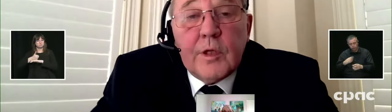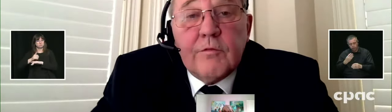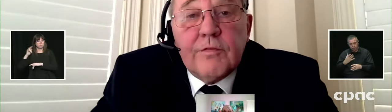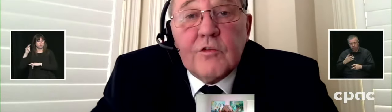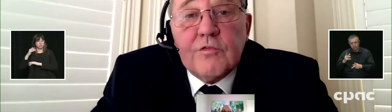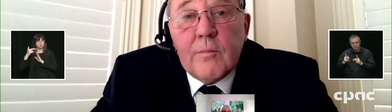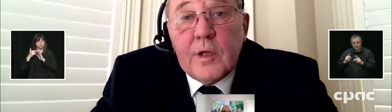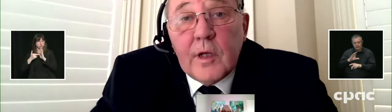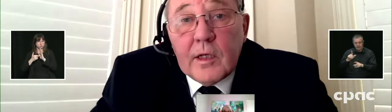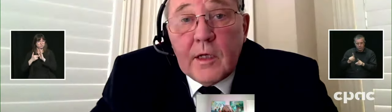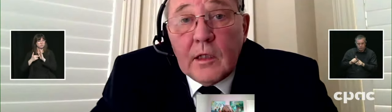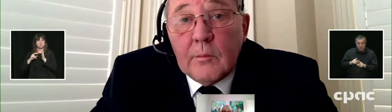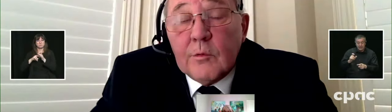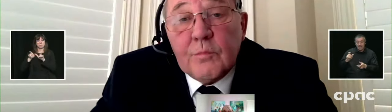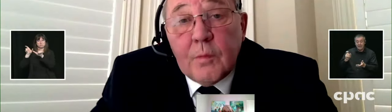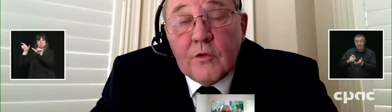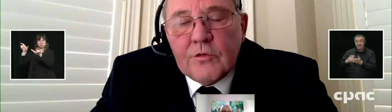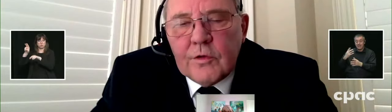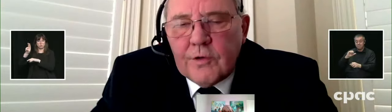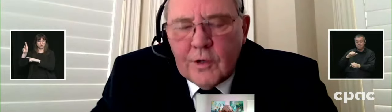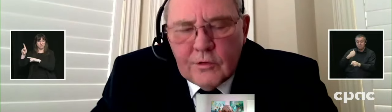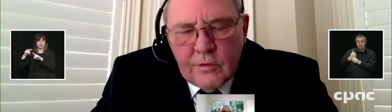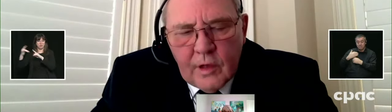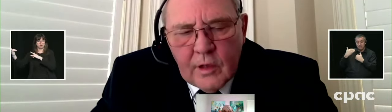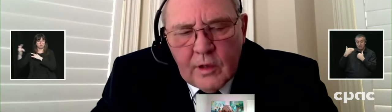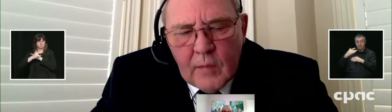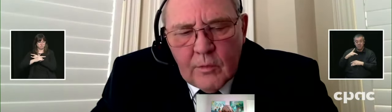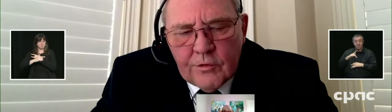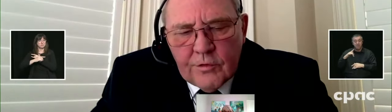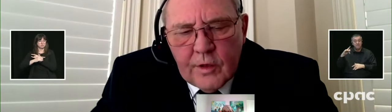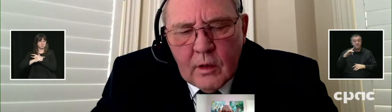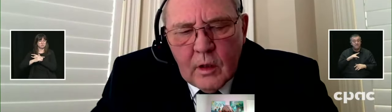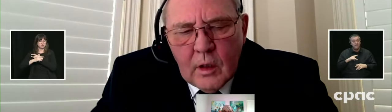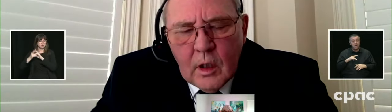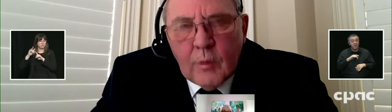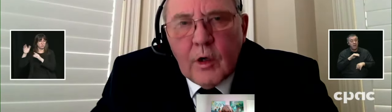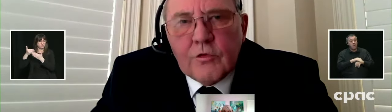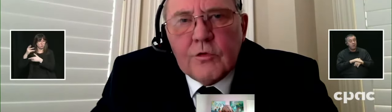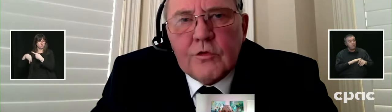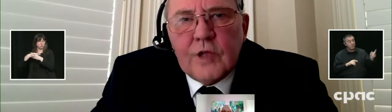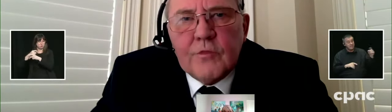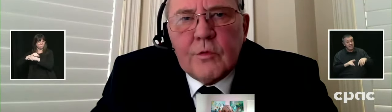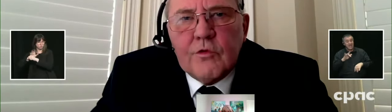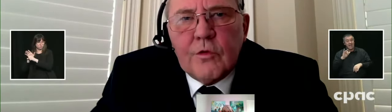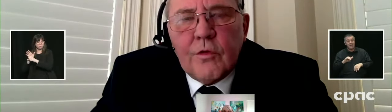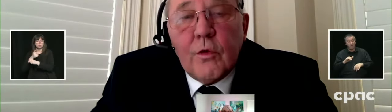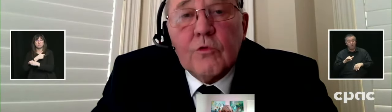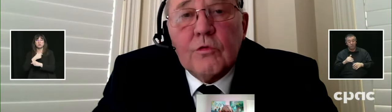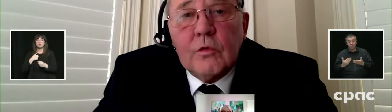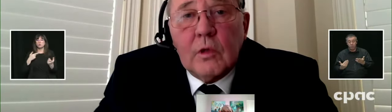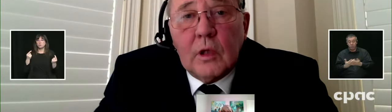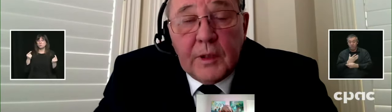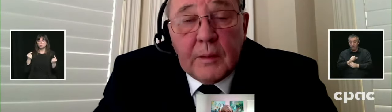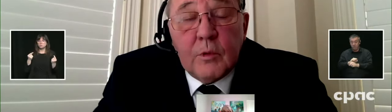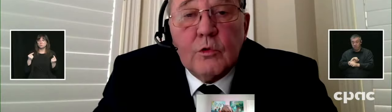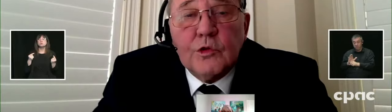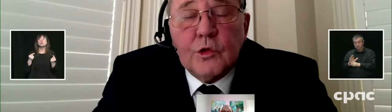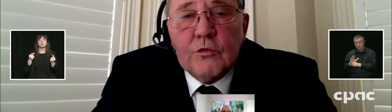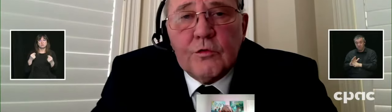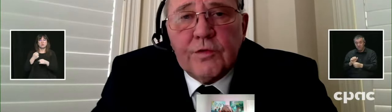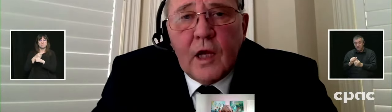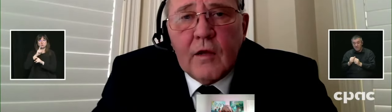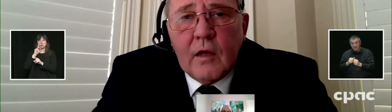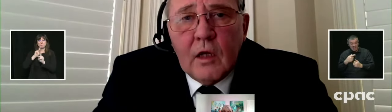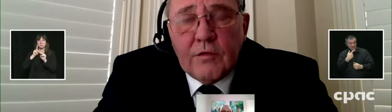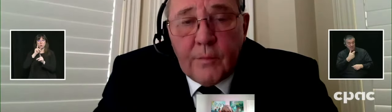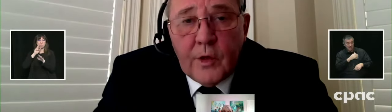in prohibiting flights from the United Kingdom in response to the variants that emerged there, we also took steps to ensure that those people who